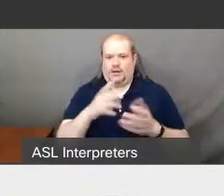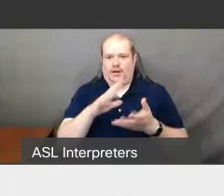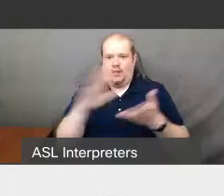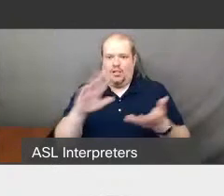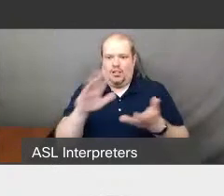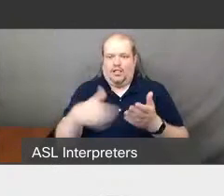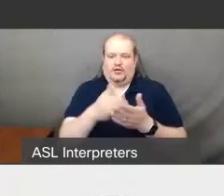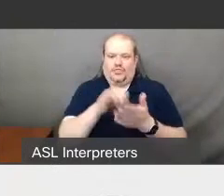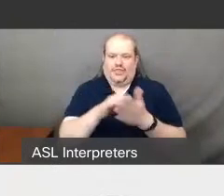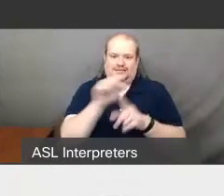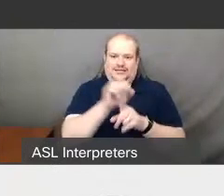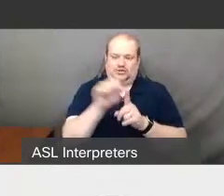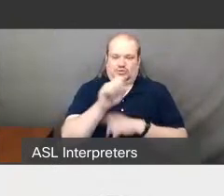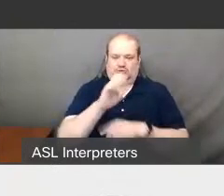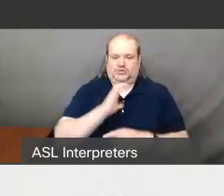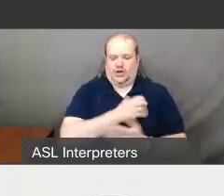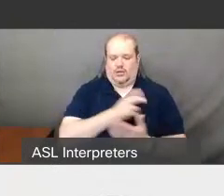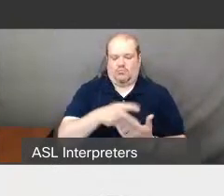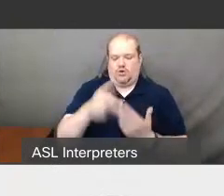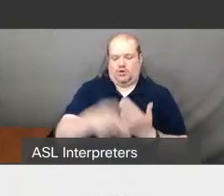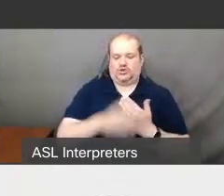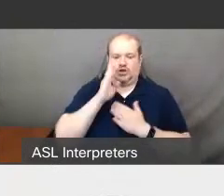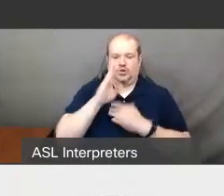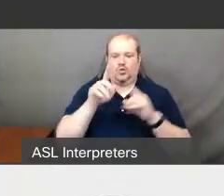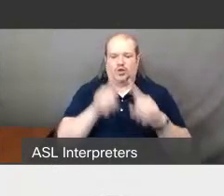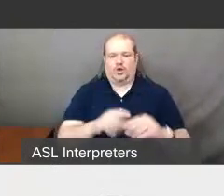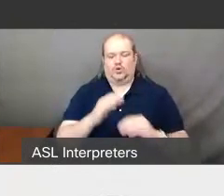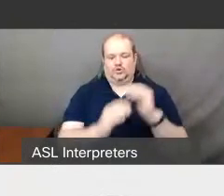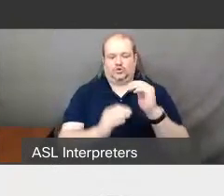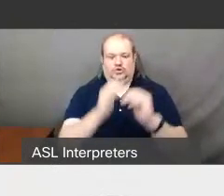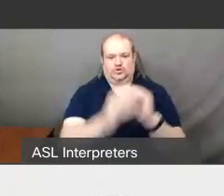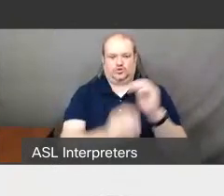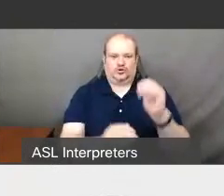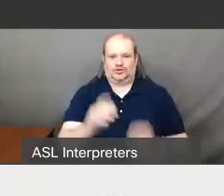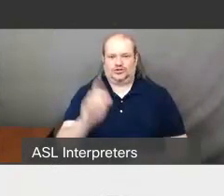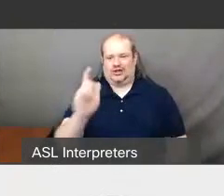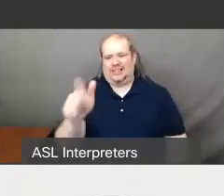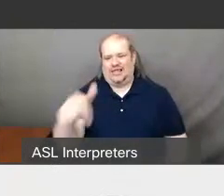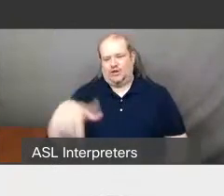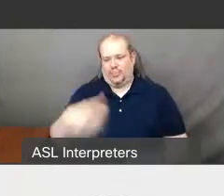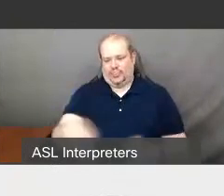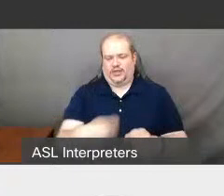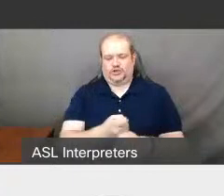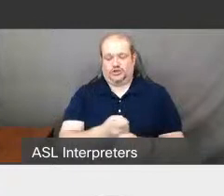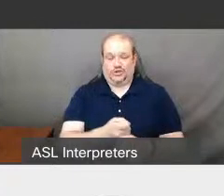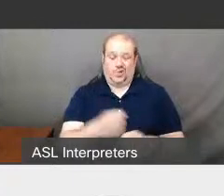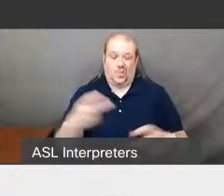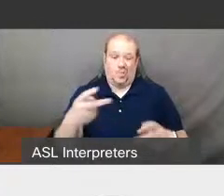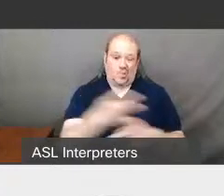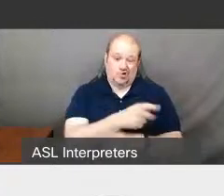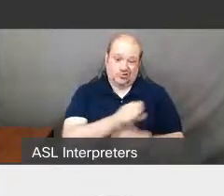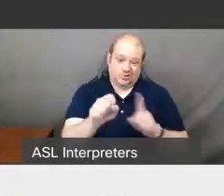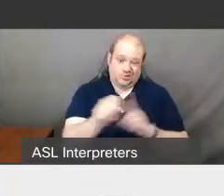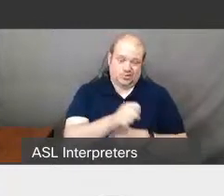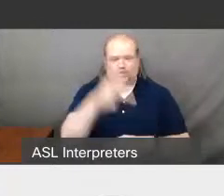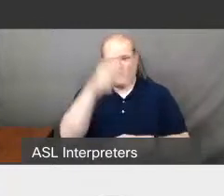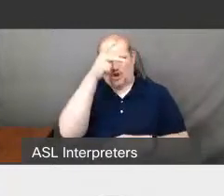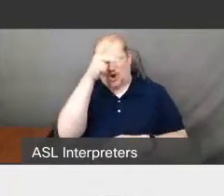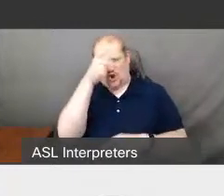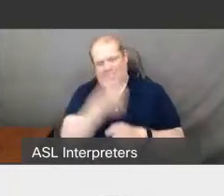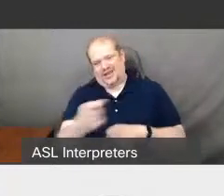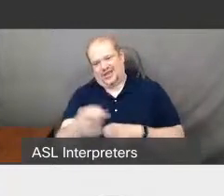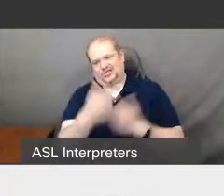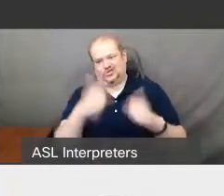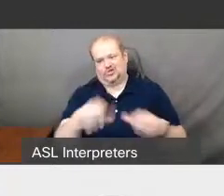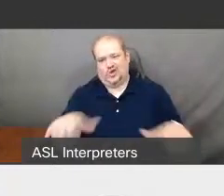situations. Our project will probably go to construction late this year and at the worst early next year to try